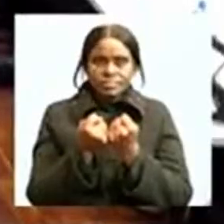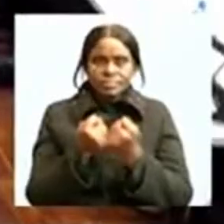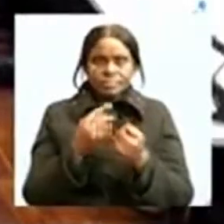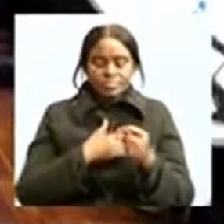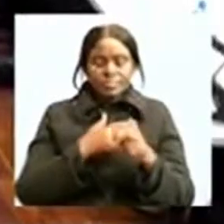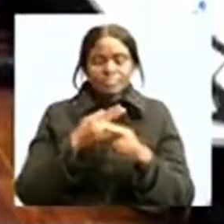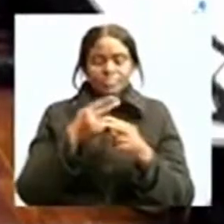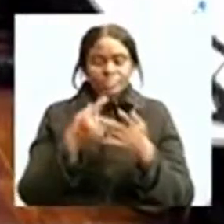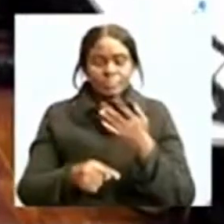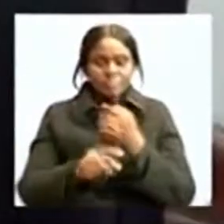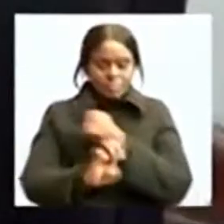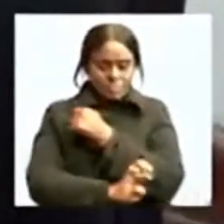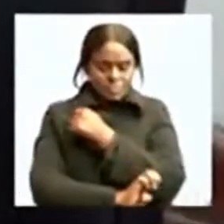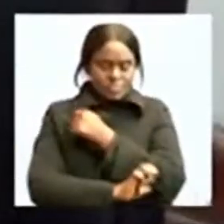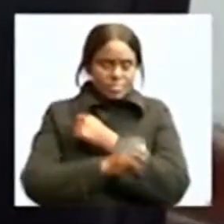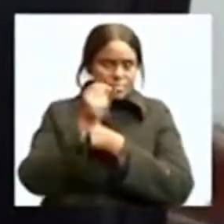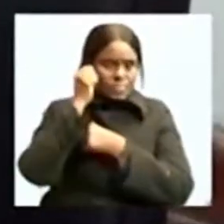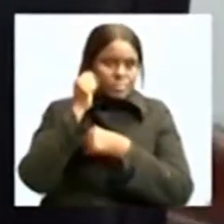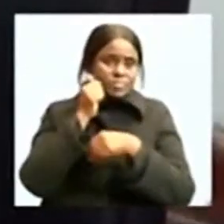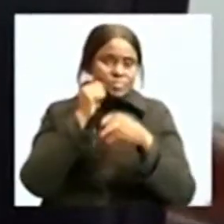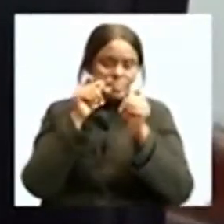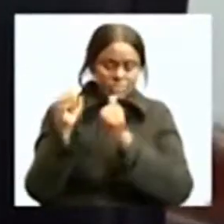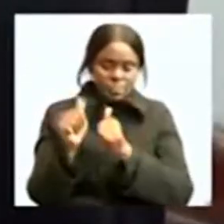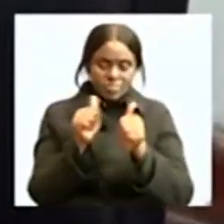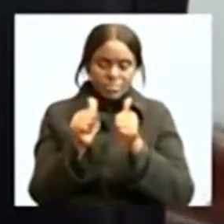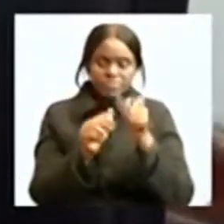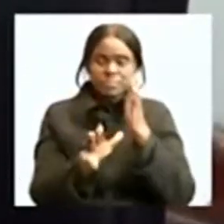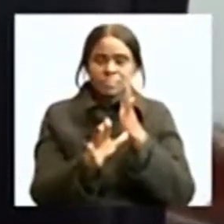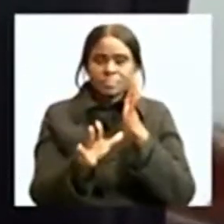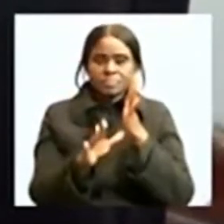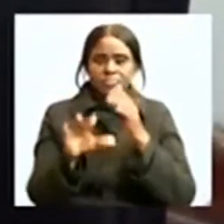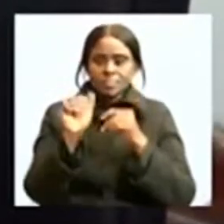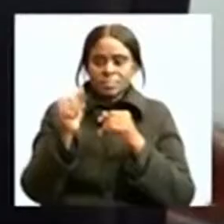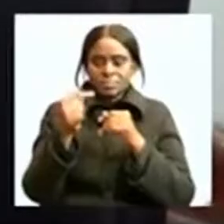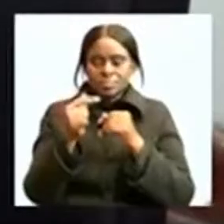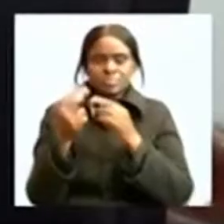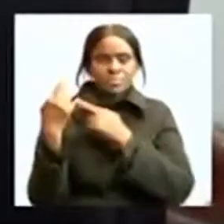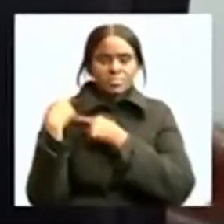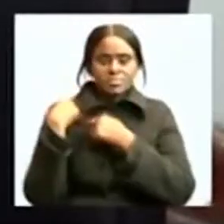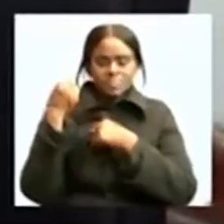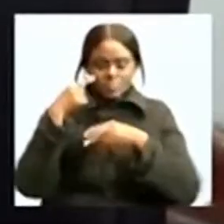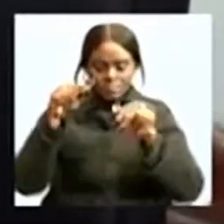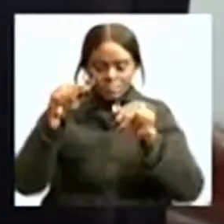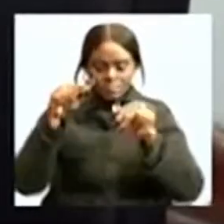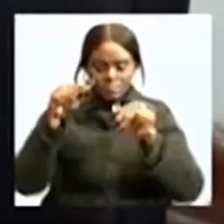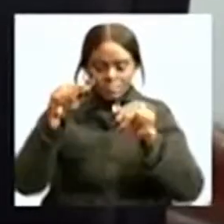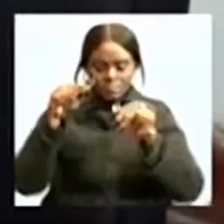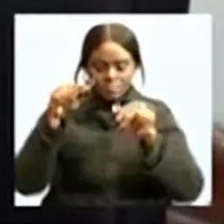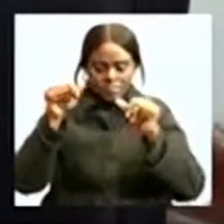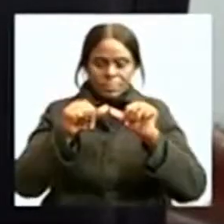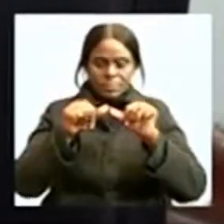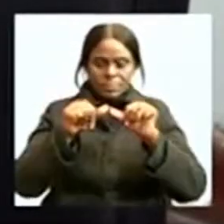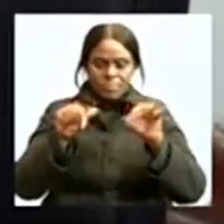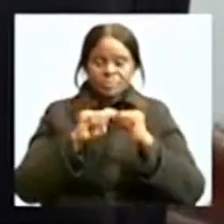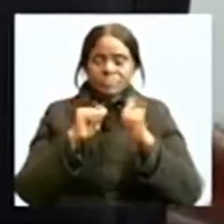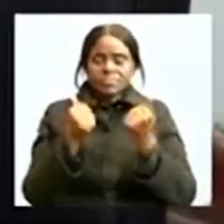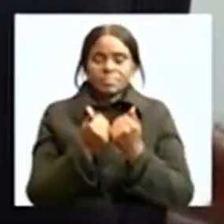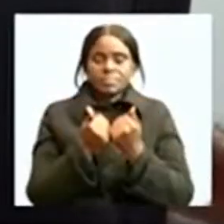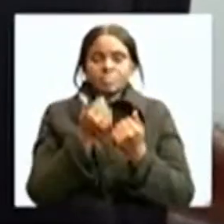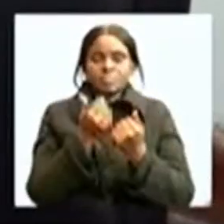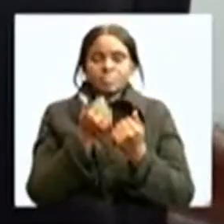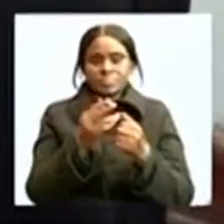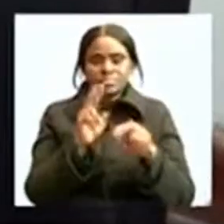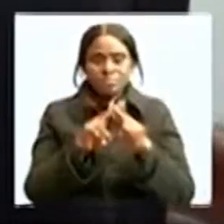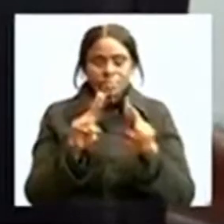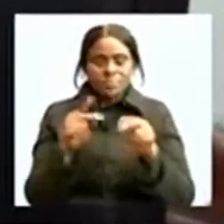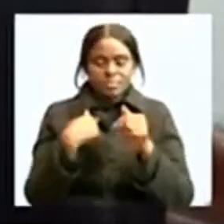My name is Emmanuel Tembo. I'm the Acting Deputy Auditor General in charge of audits. I'm the Auditor General. Chair,